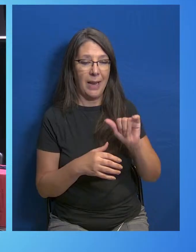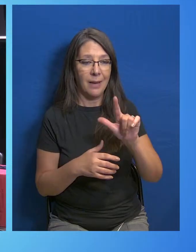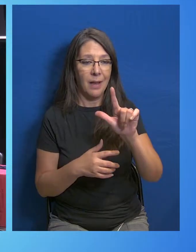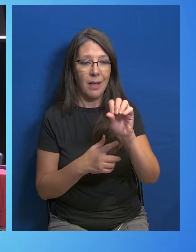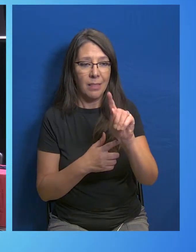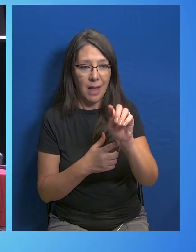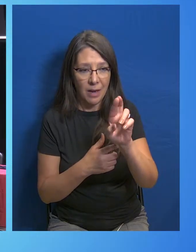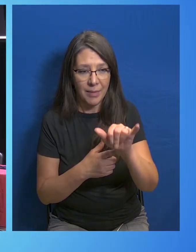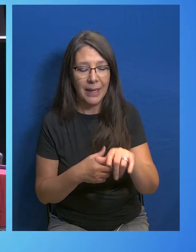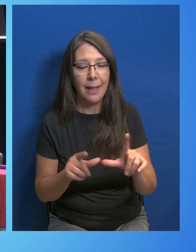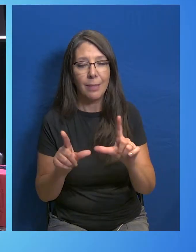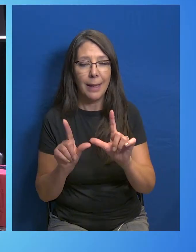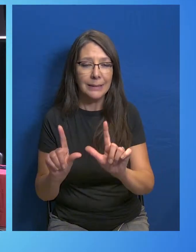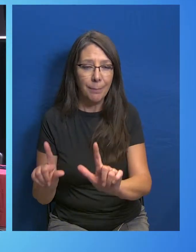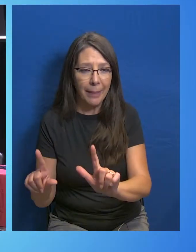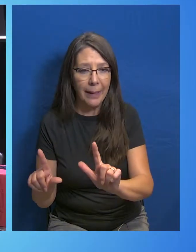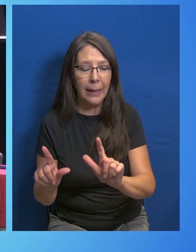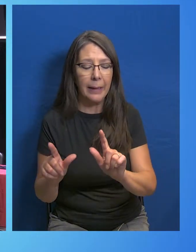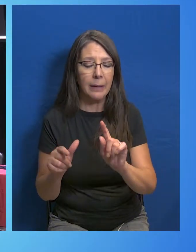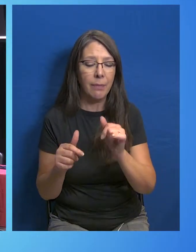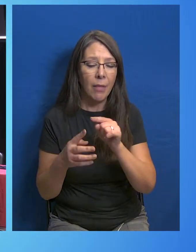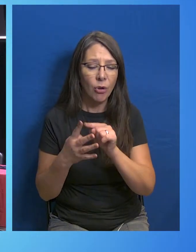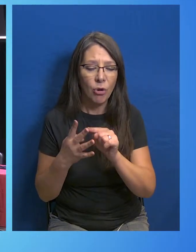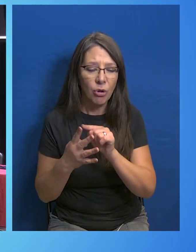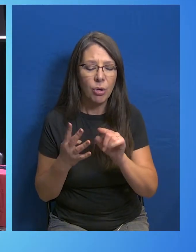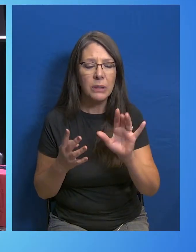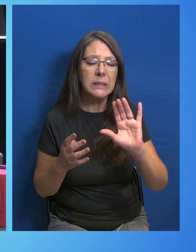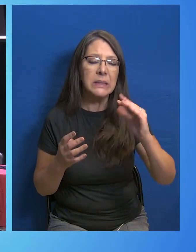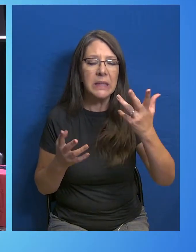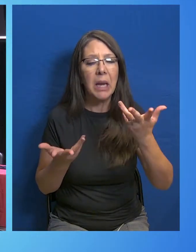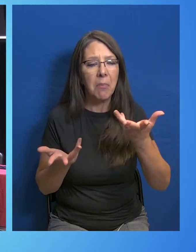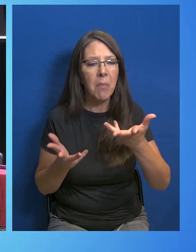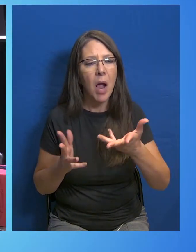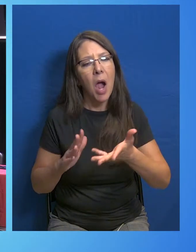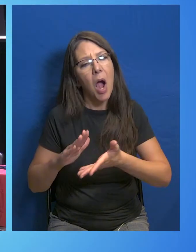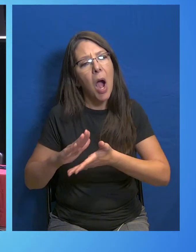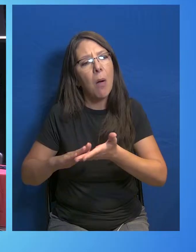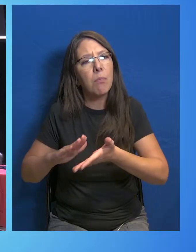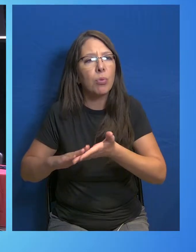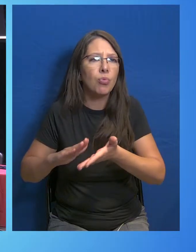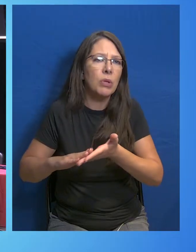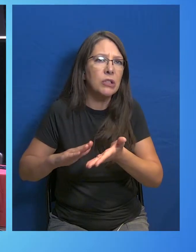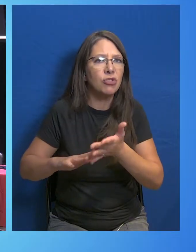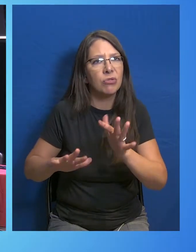plates, those kind of seem like they would be operational deficit